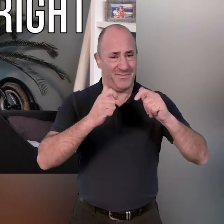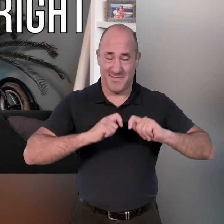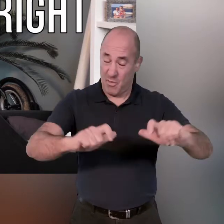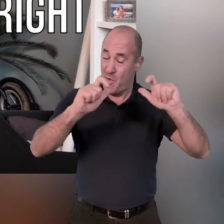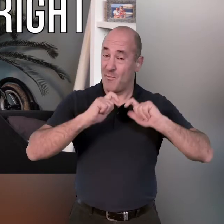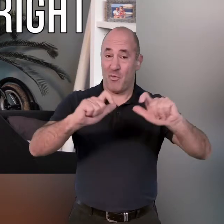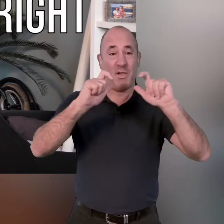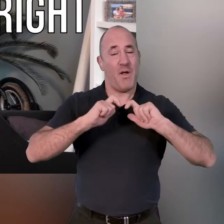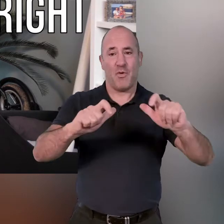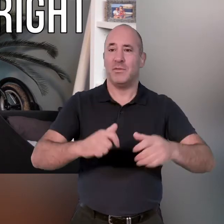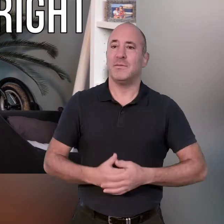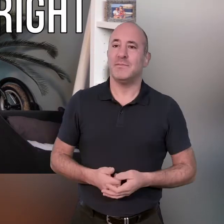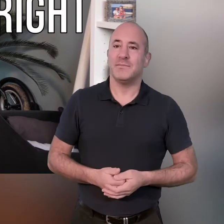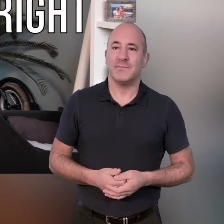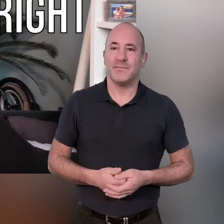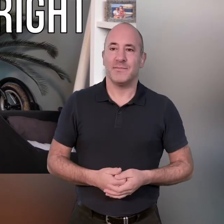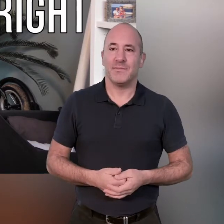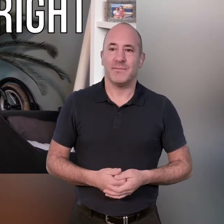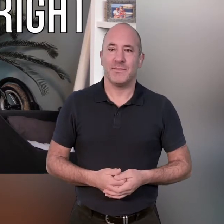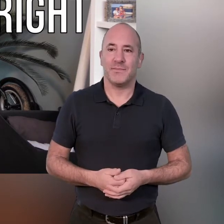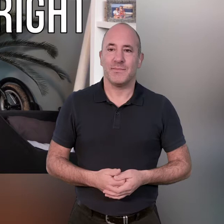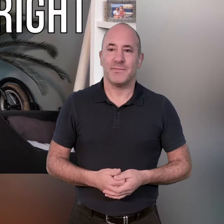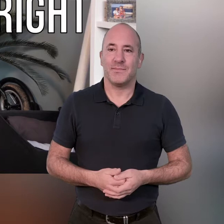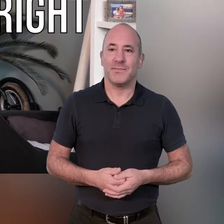Good work. Keep it going.